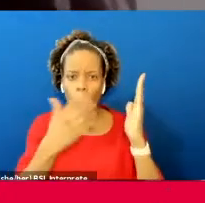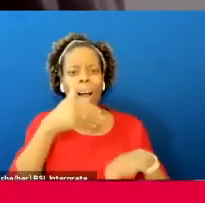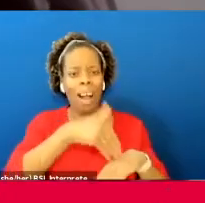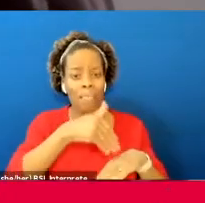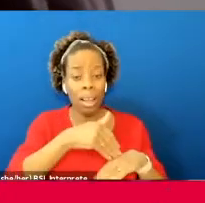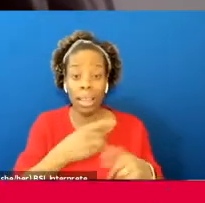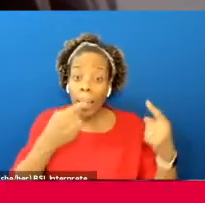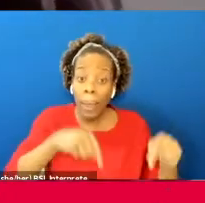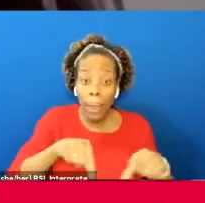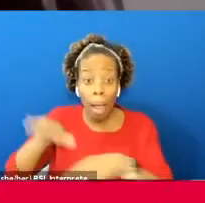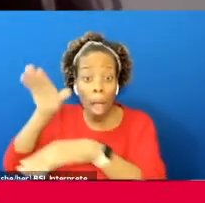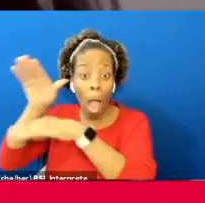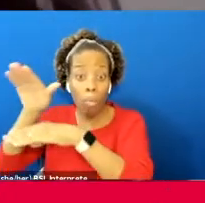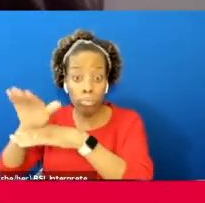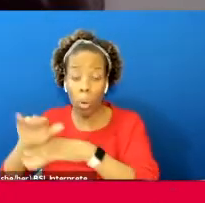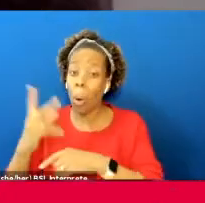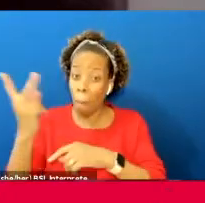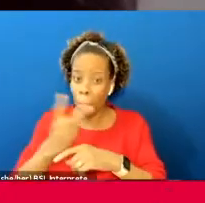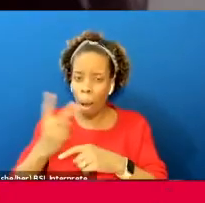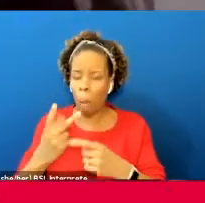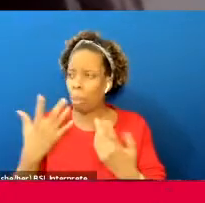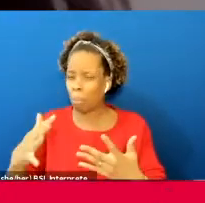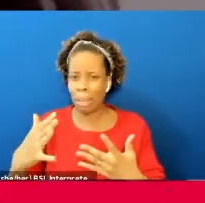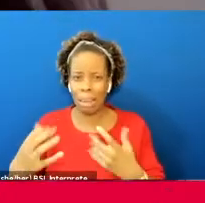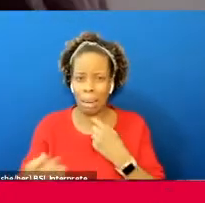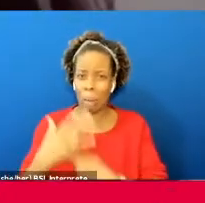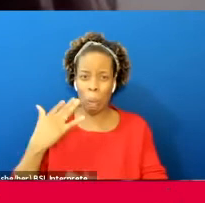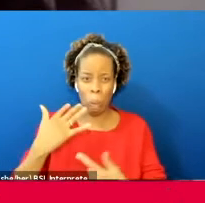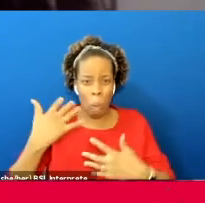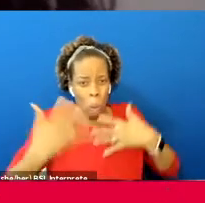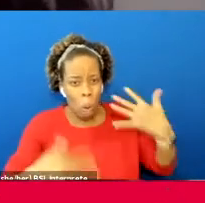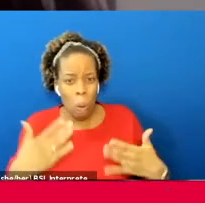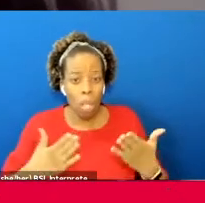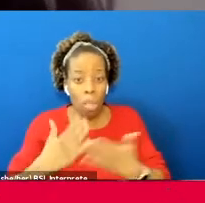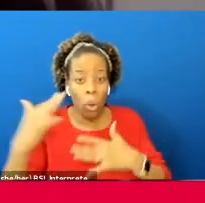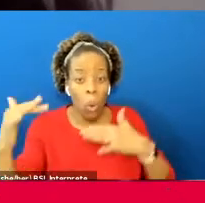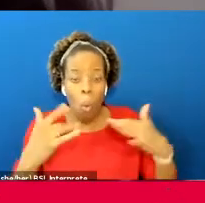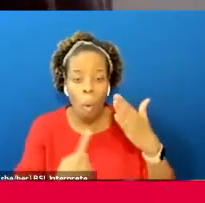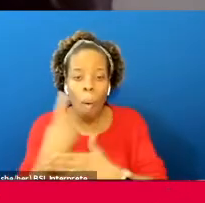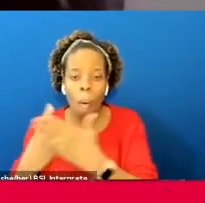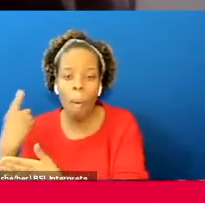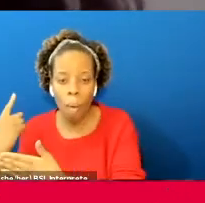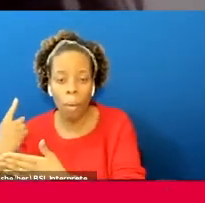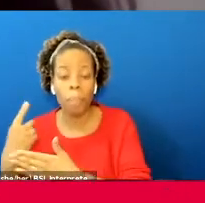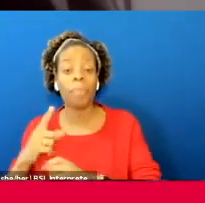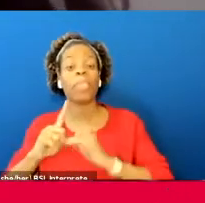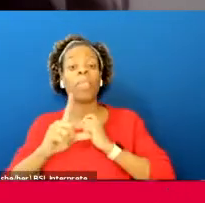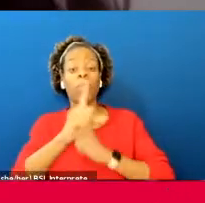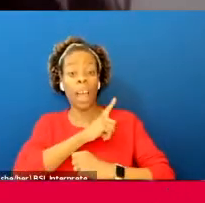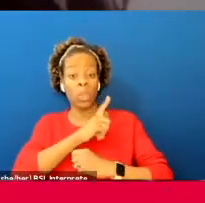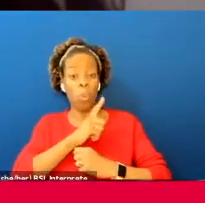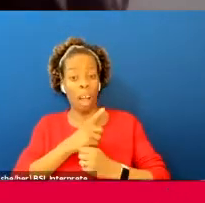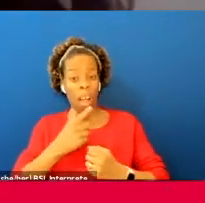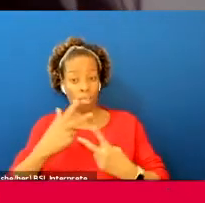in countries that are suffering from war. And again, this is why there has to be an emphasis on, with research, it